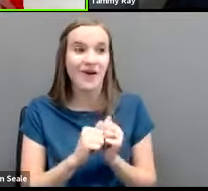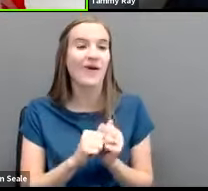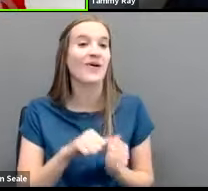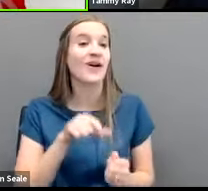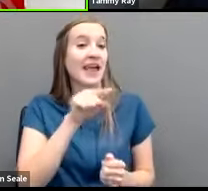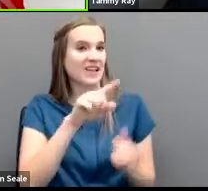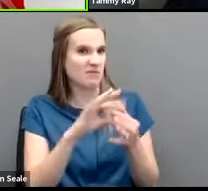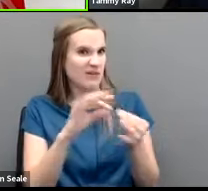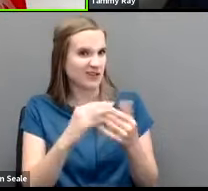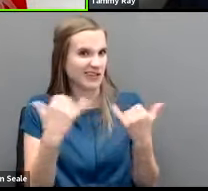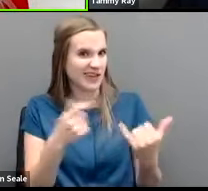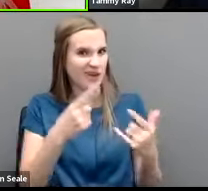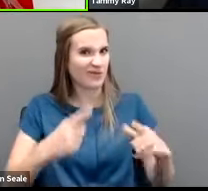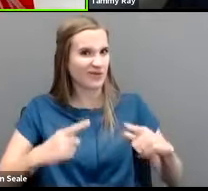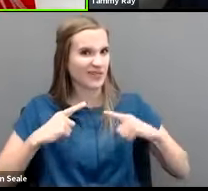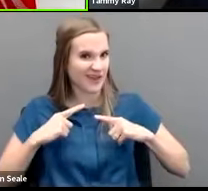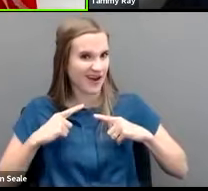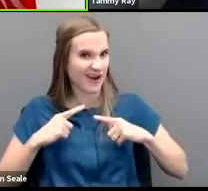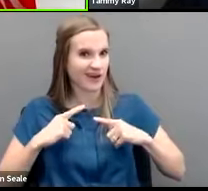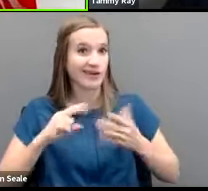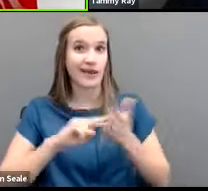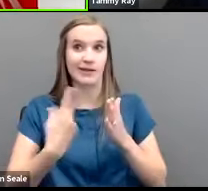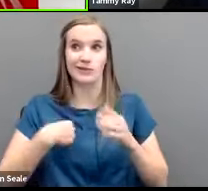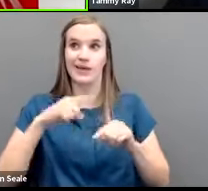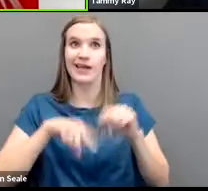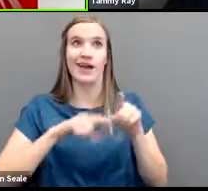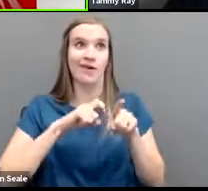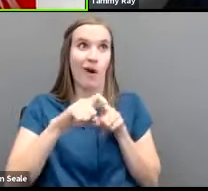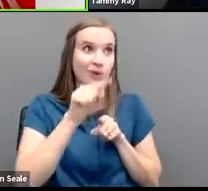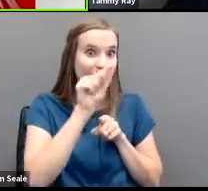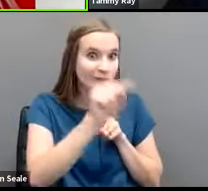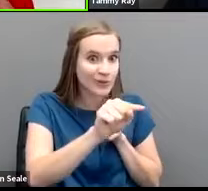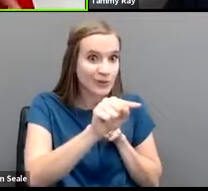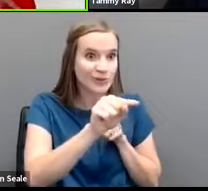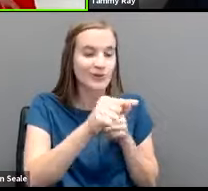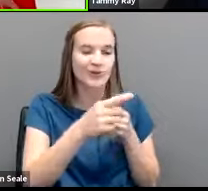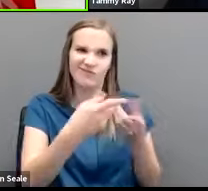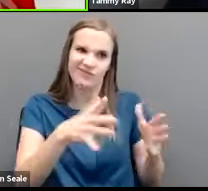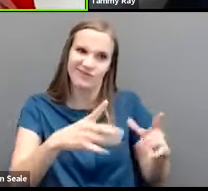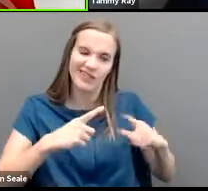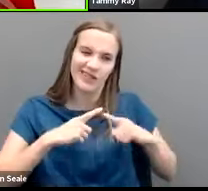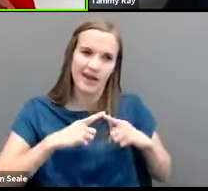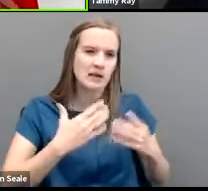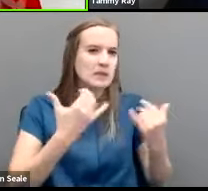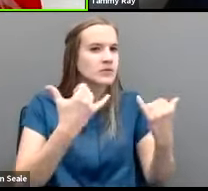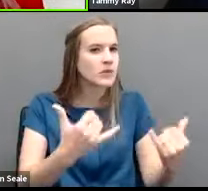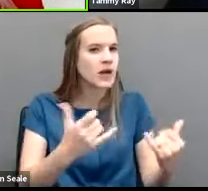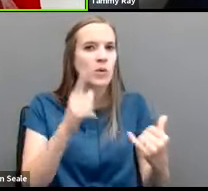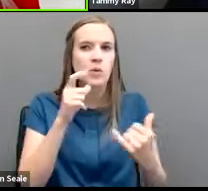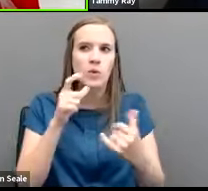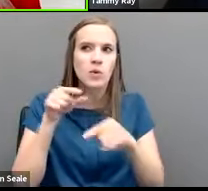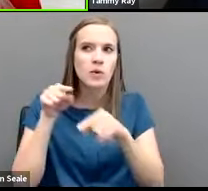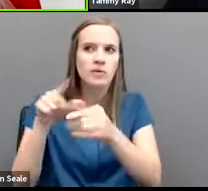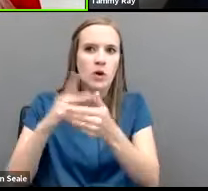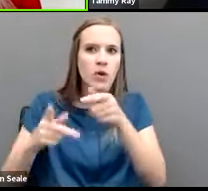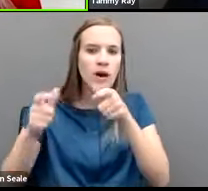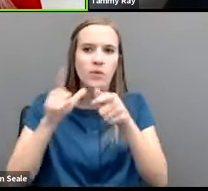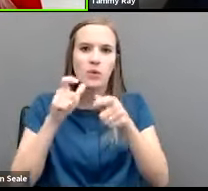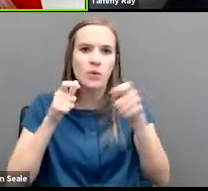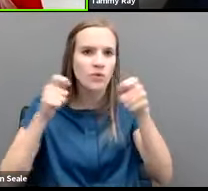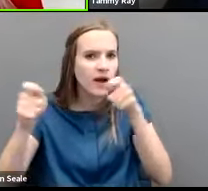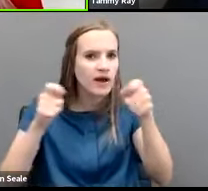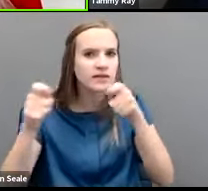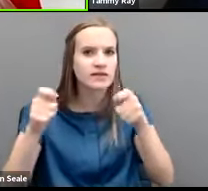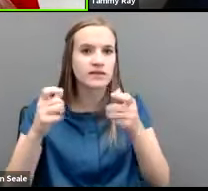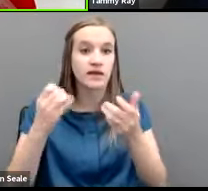Tammy Ray necessarily, but how can people, who's now running the program, and how can people get more